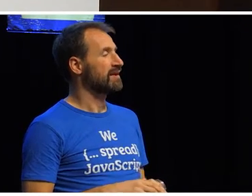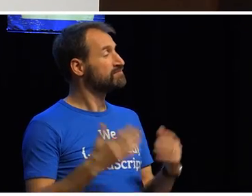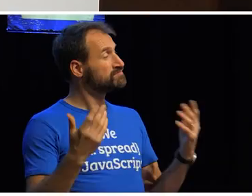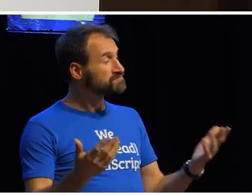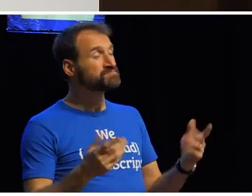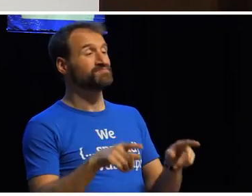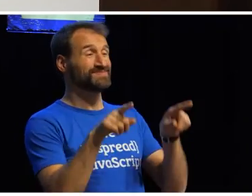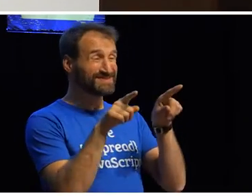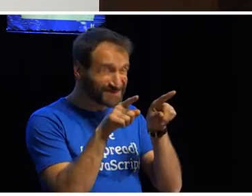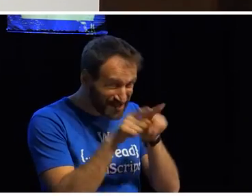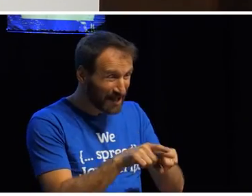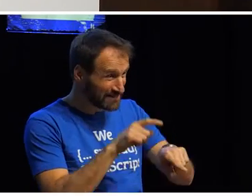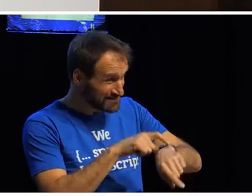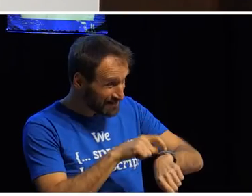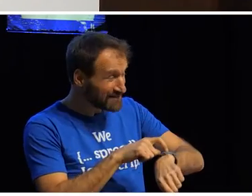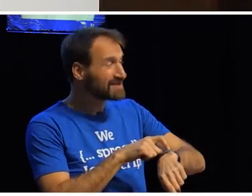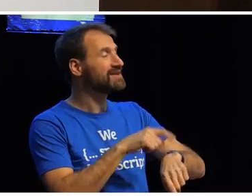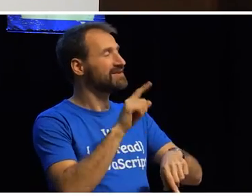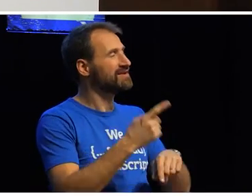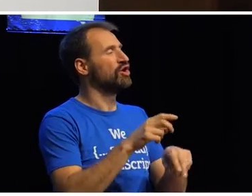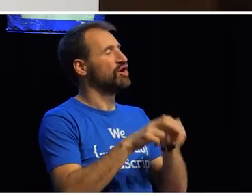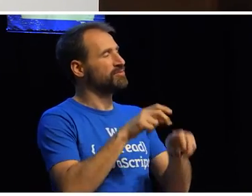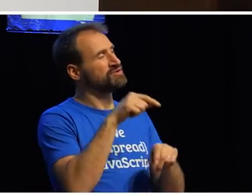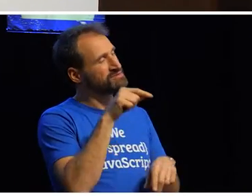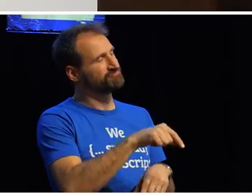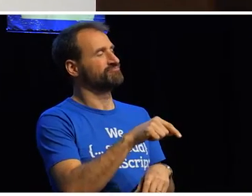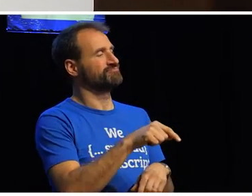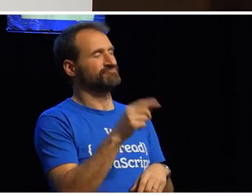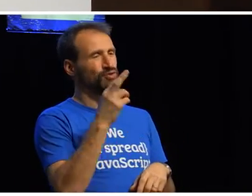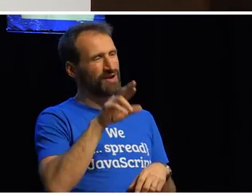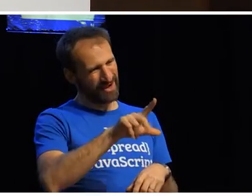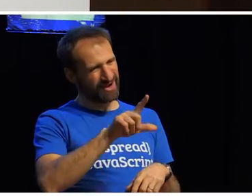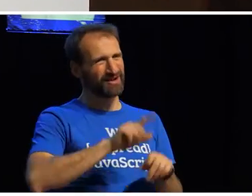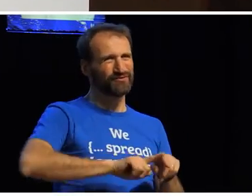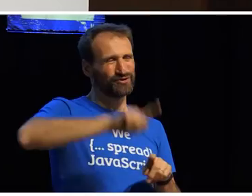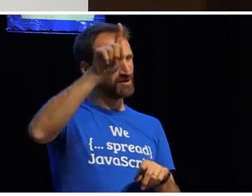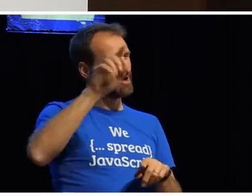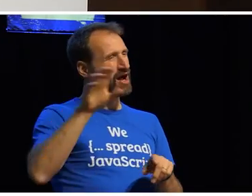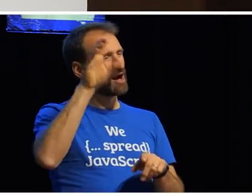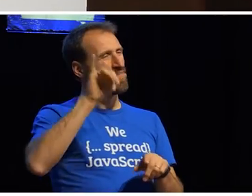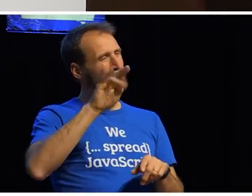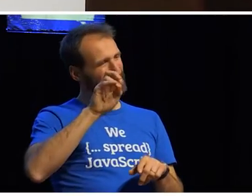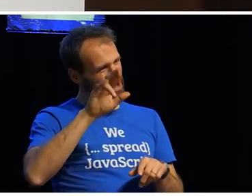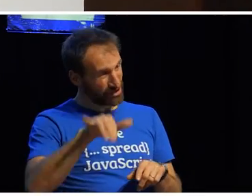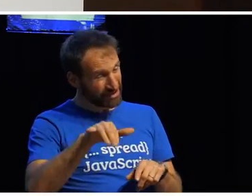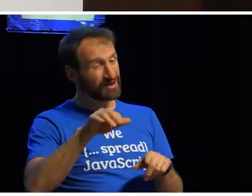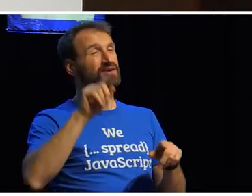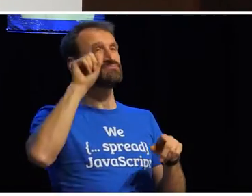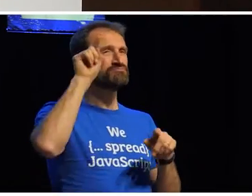And at the same time, I'm using the URL of cloud in the array to stream the photos on web browser.